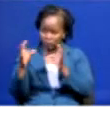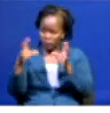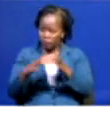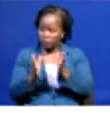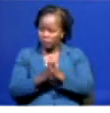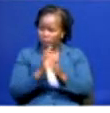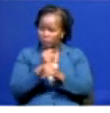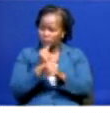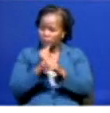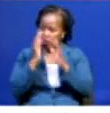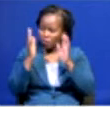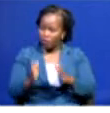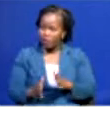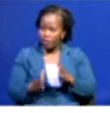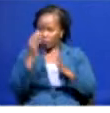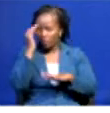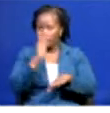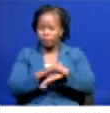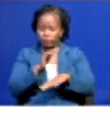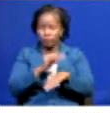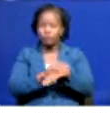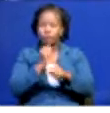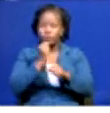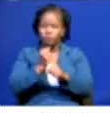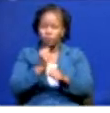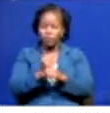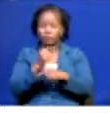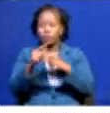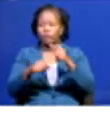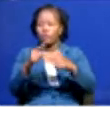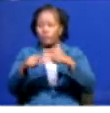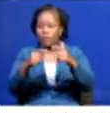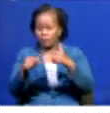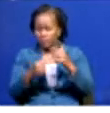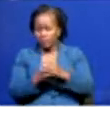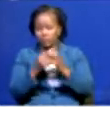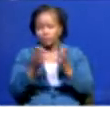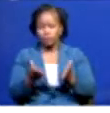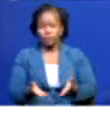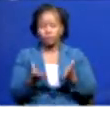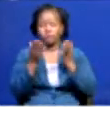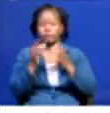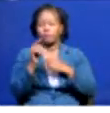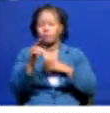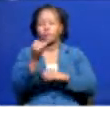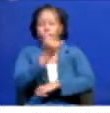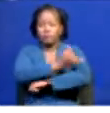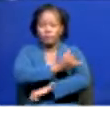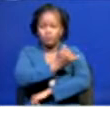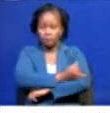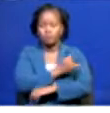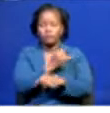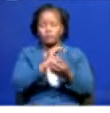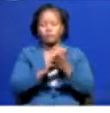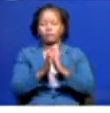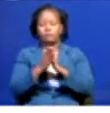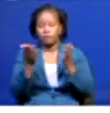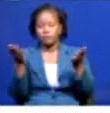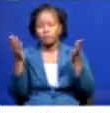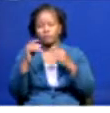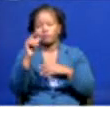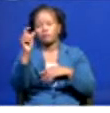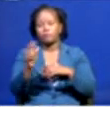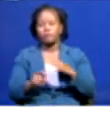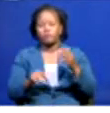staff for the good work that they continue to do in advancing this institution to be a